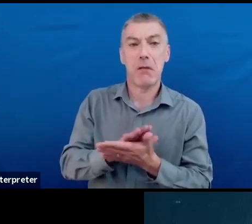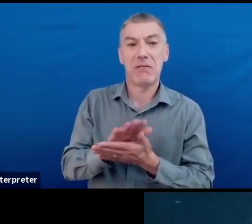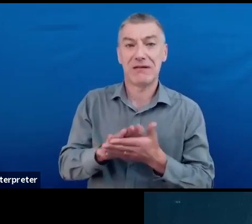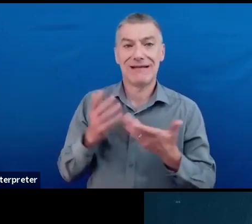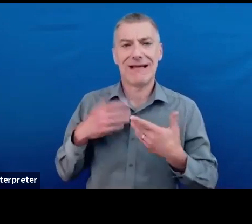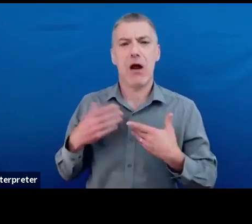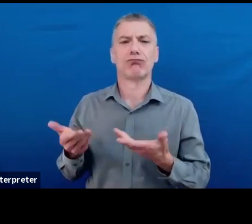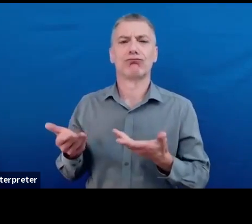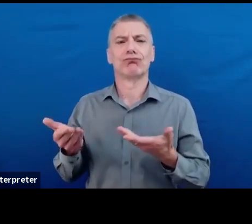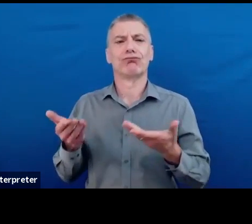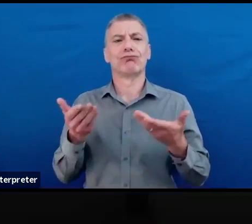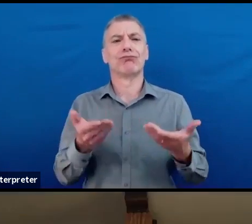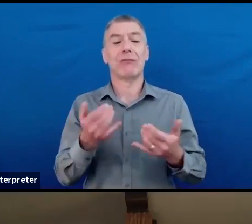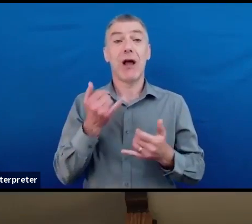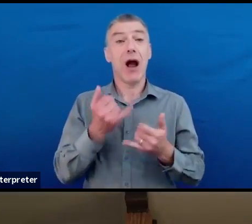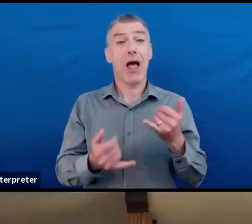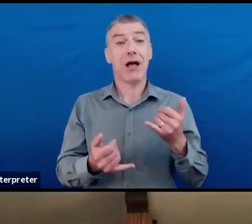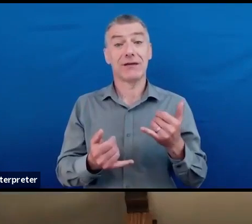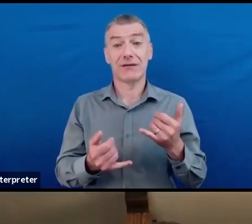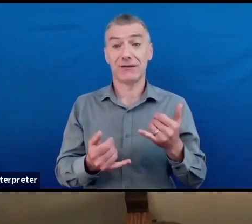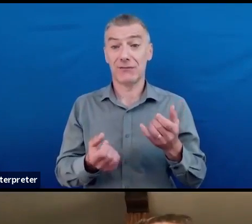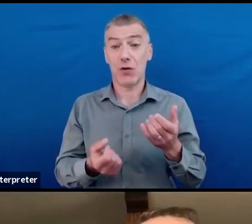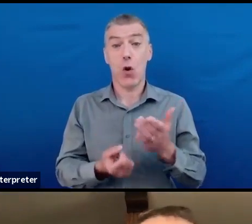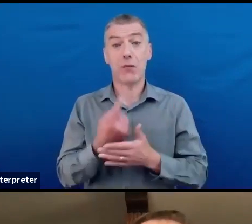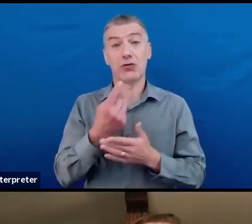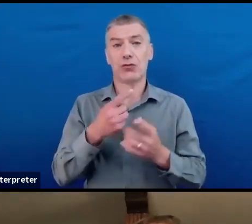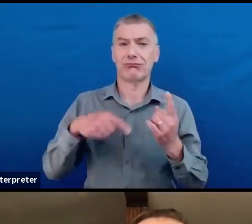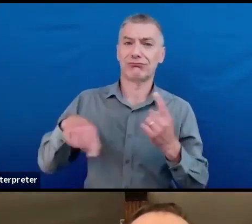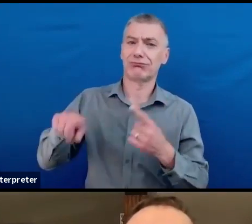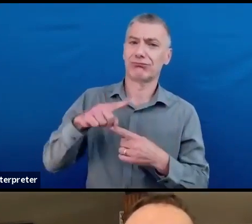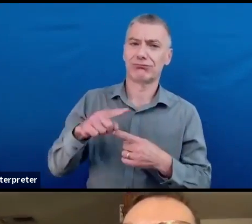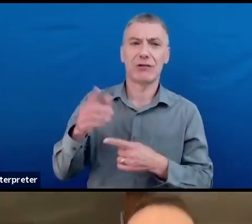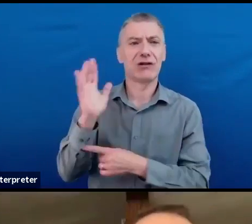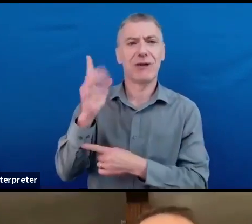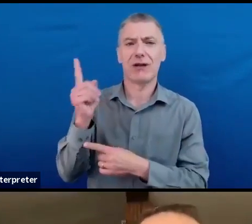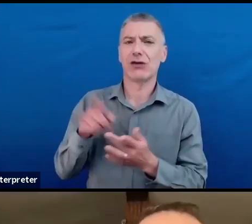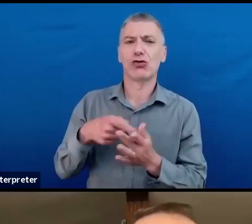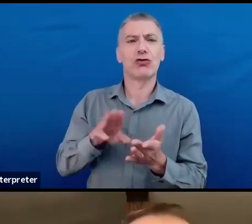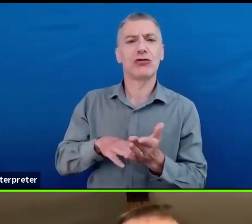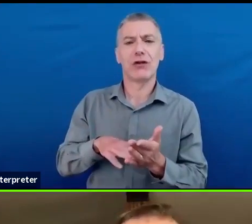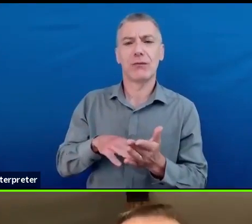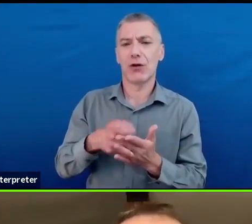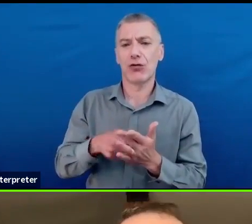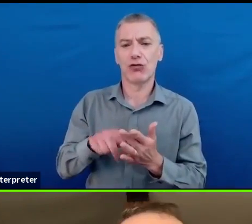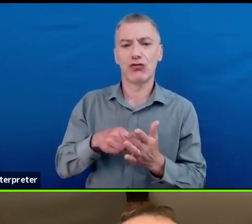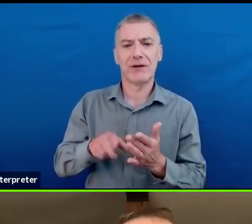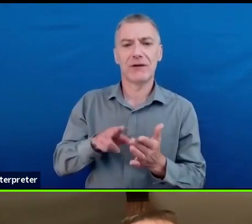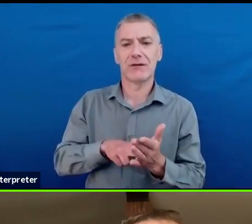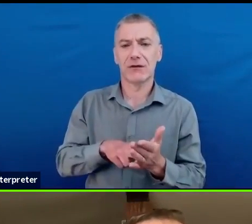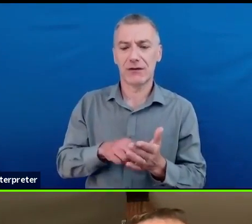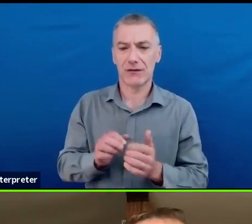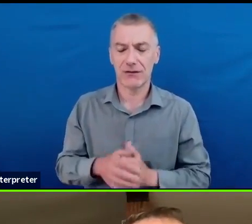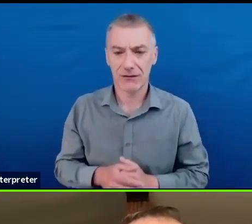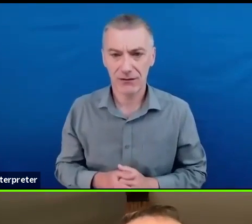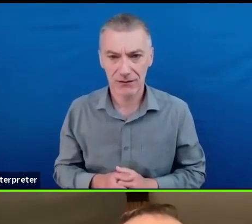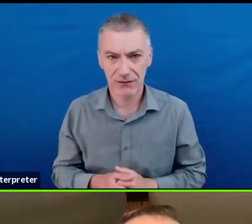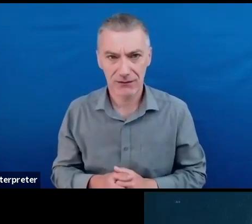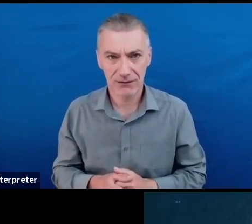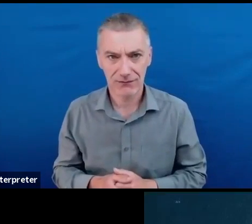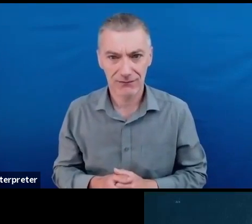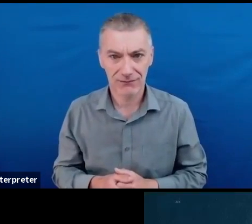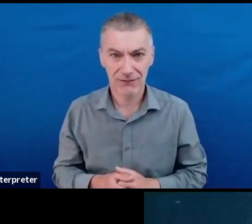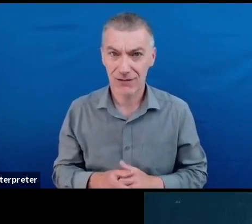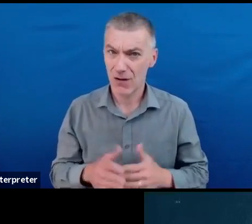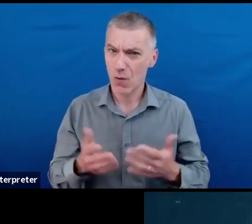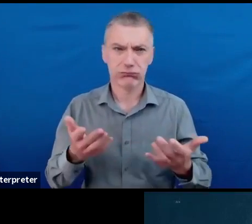give the last word amongst the speakers to Jim Robinson. I think you can. Yeah, that we're not. You're not going to have